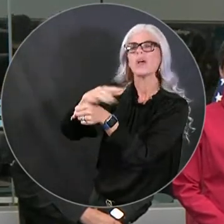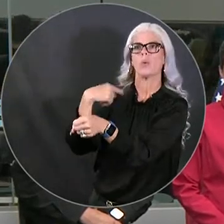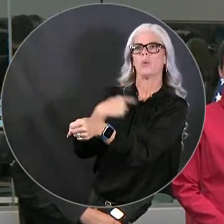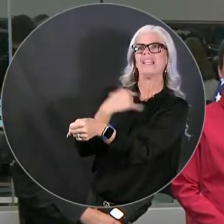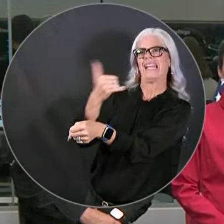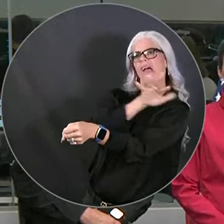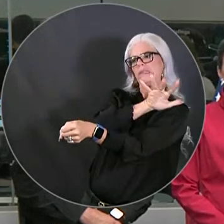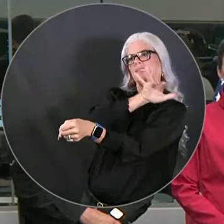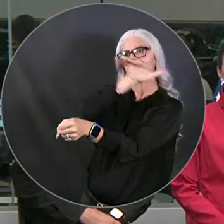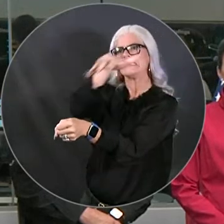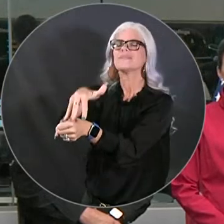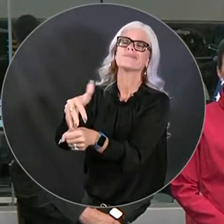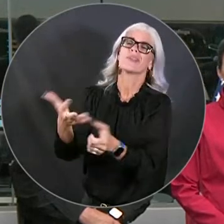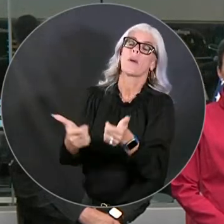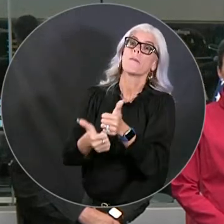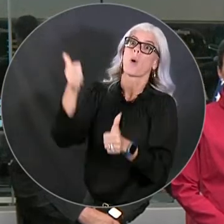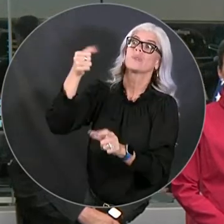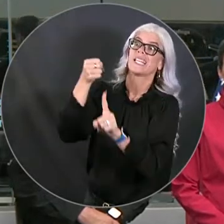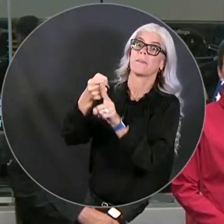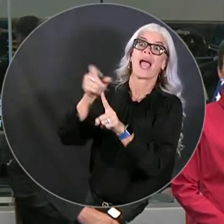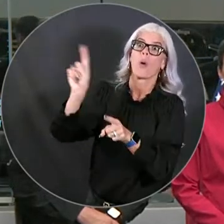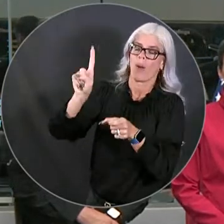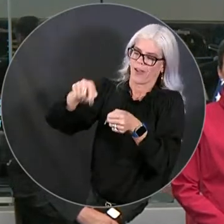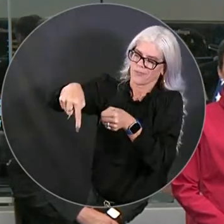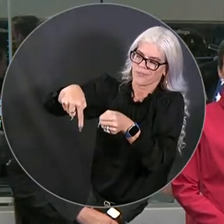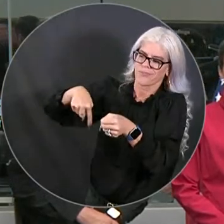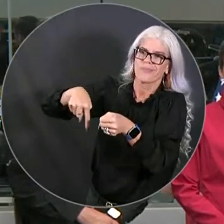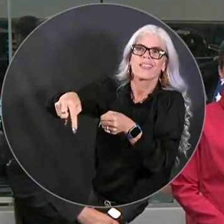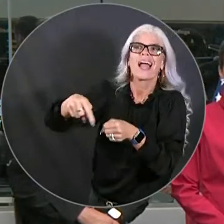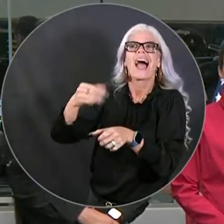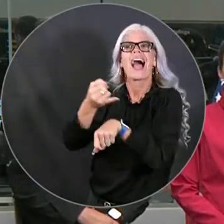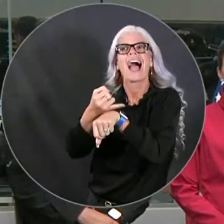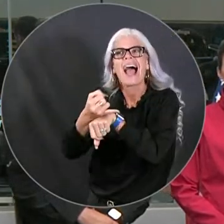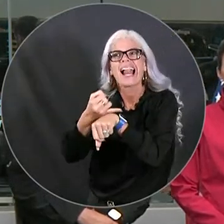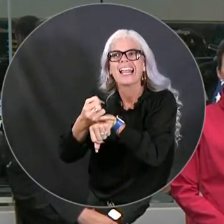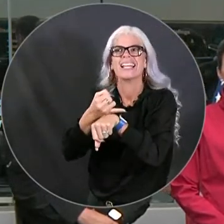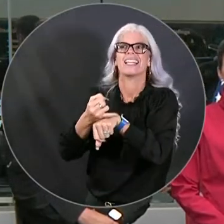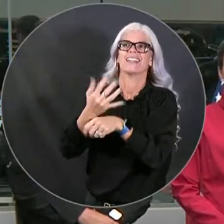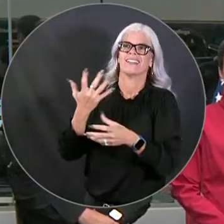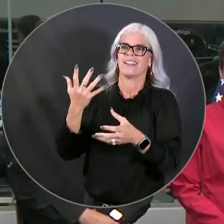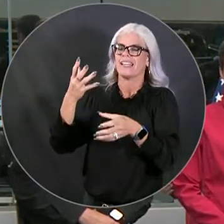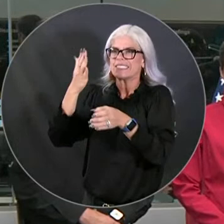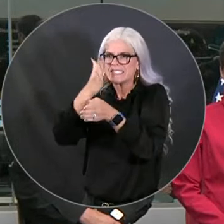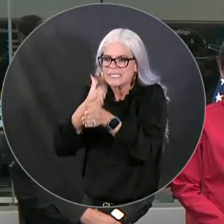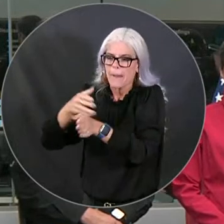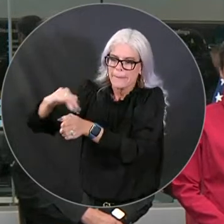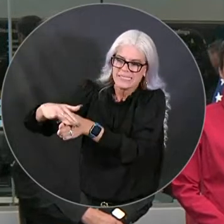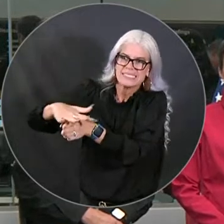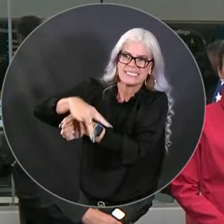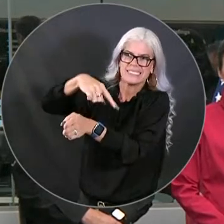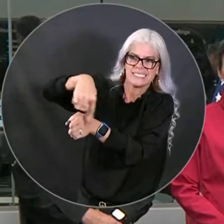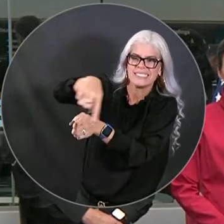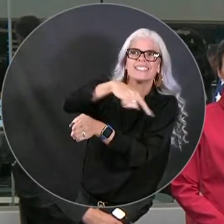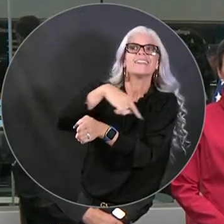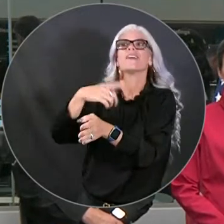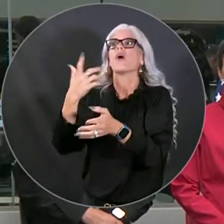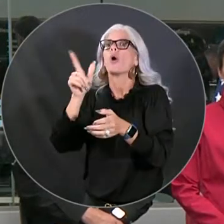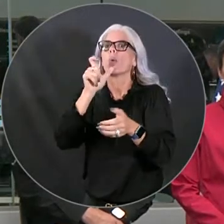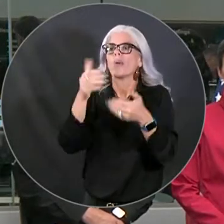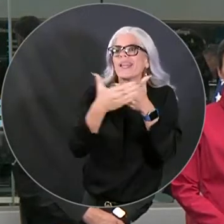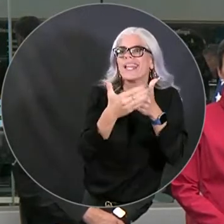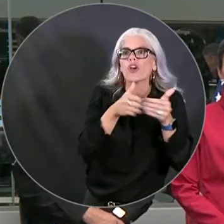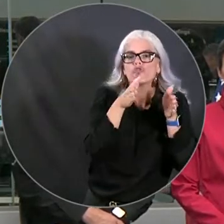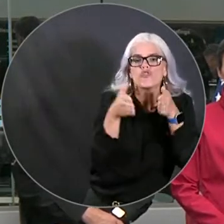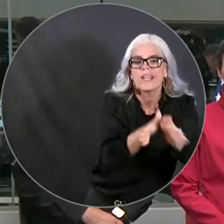but then you also have places along these different inlets and different rivers where people said the water was rising. They were